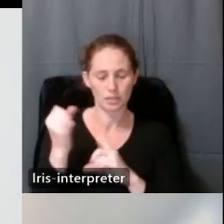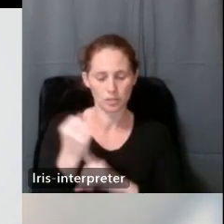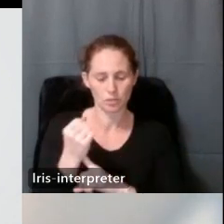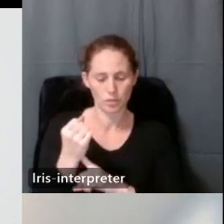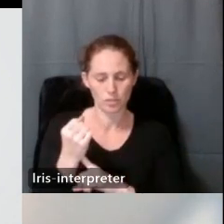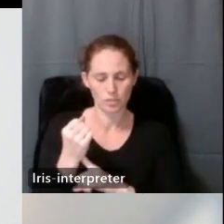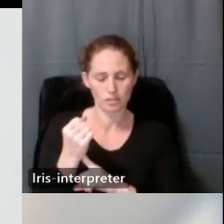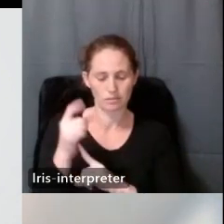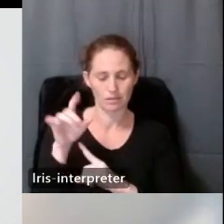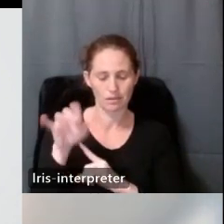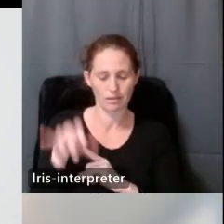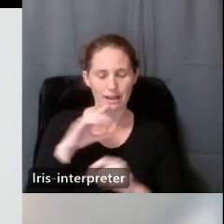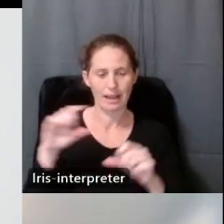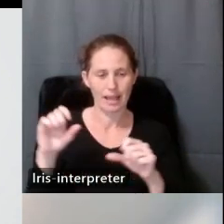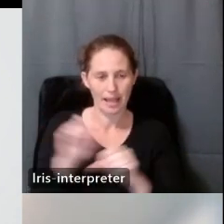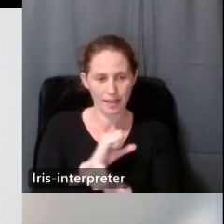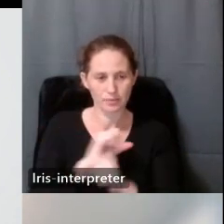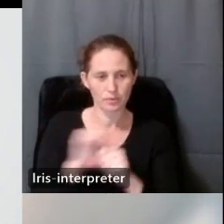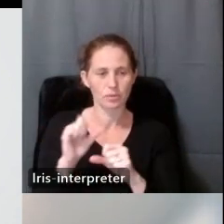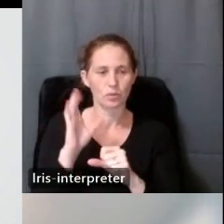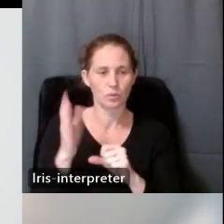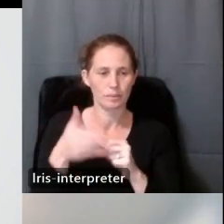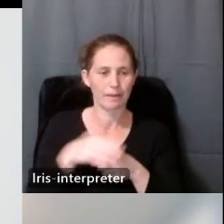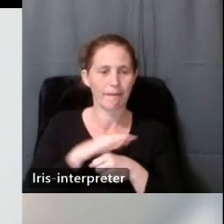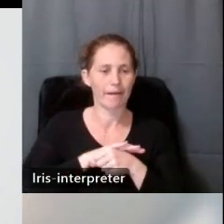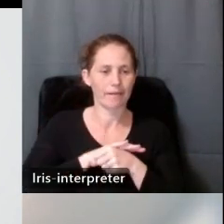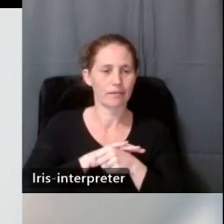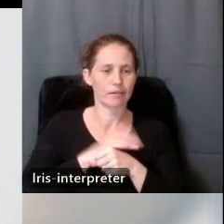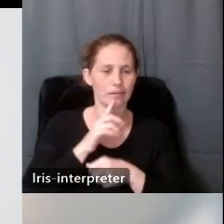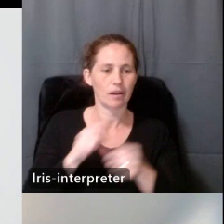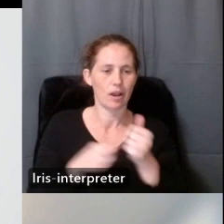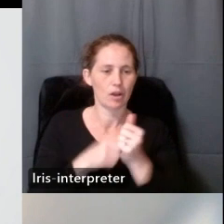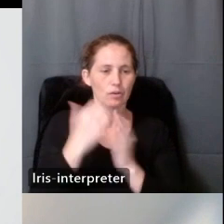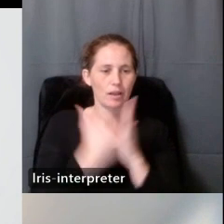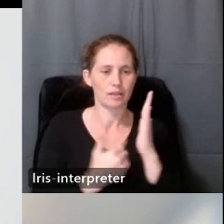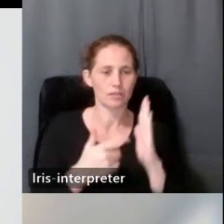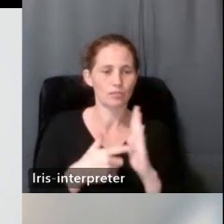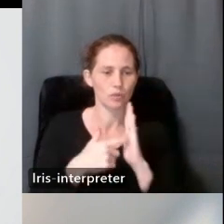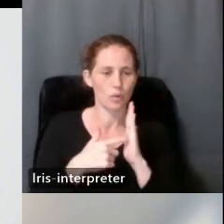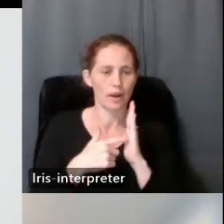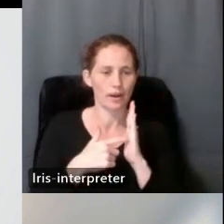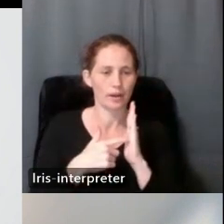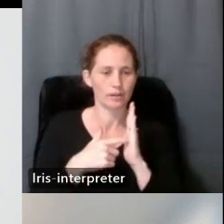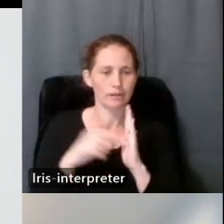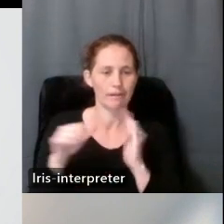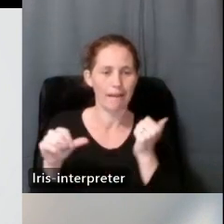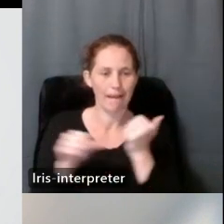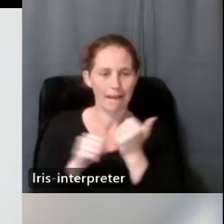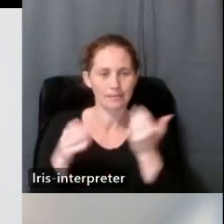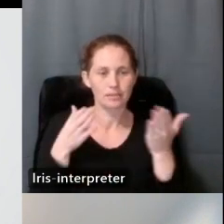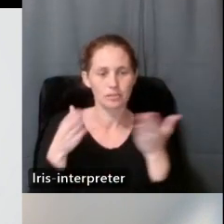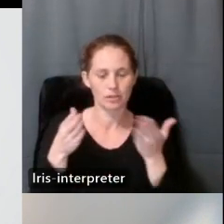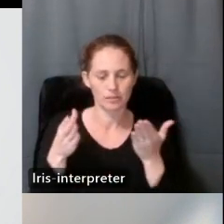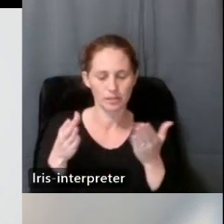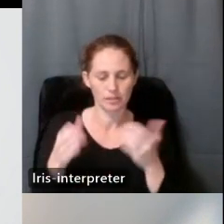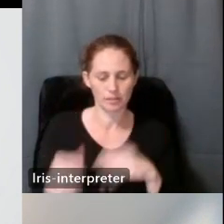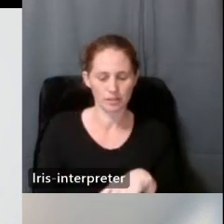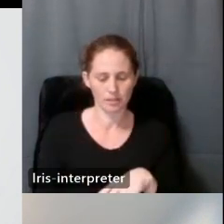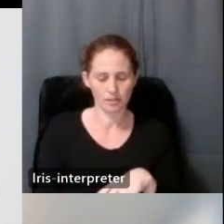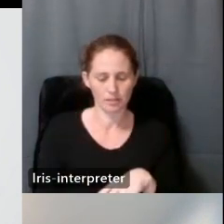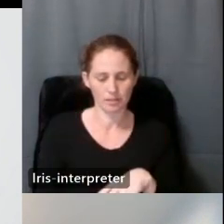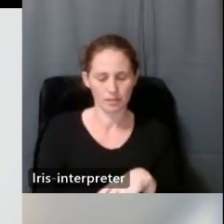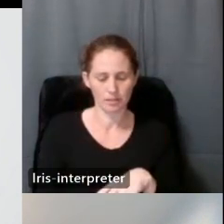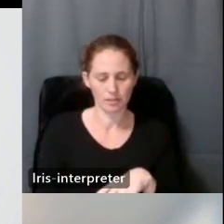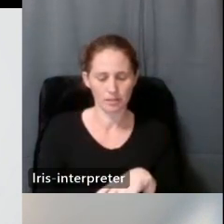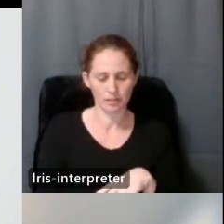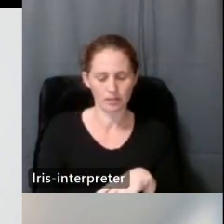situations that absolutely would be covered within that list of required auxiliary aids and services.